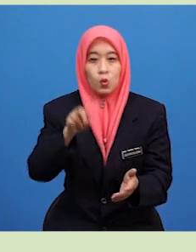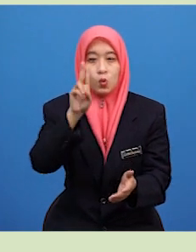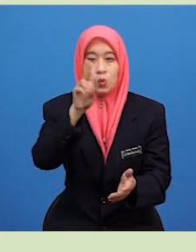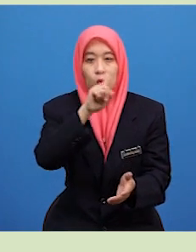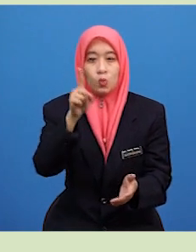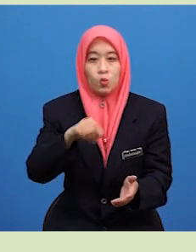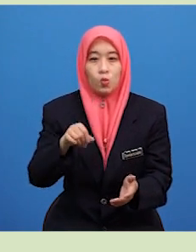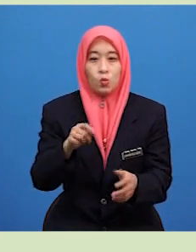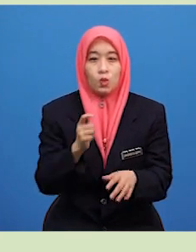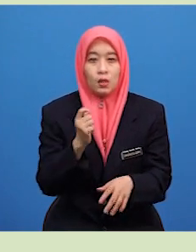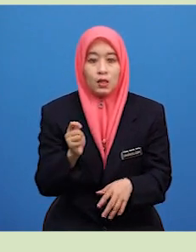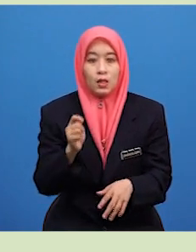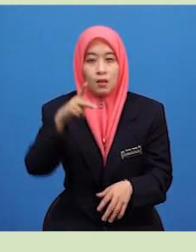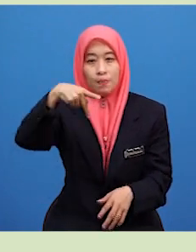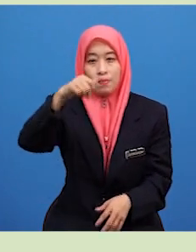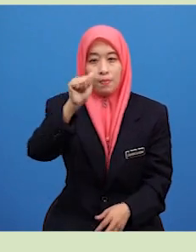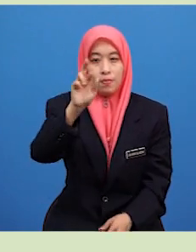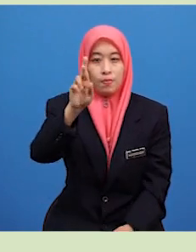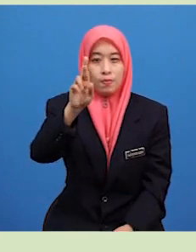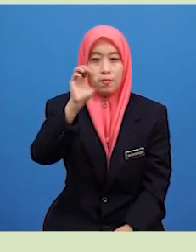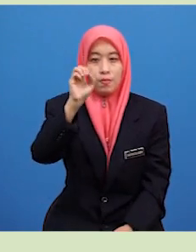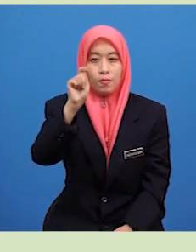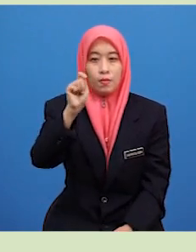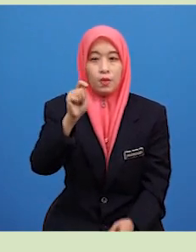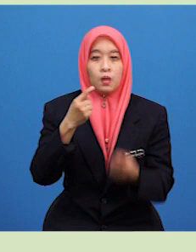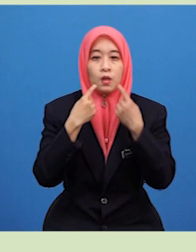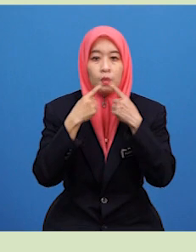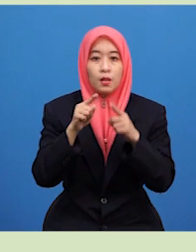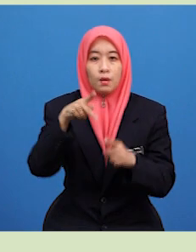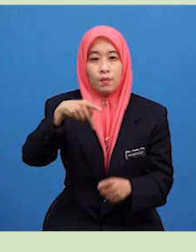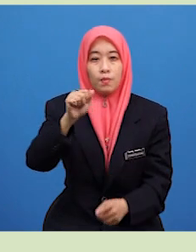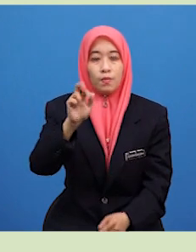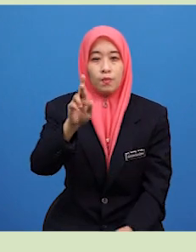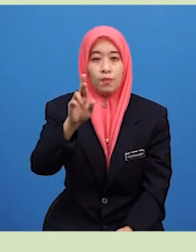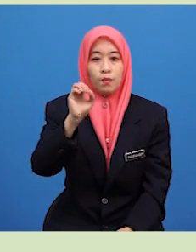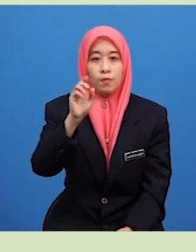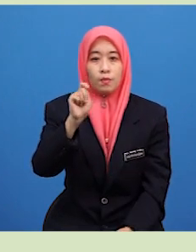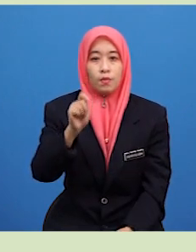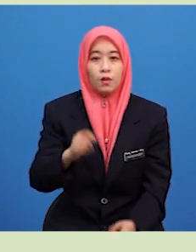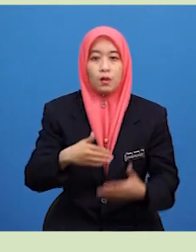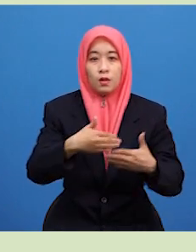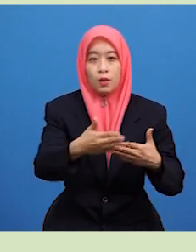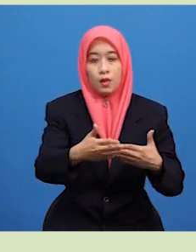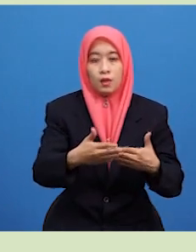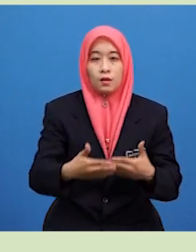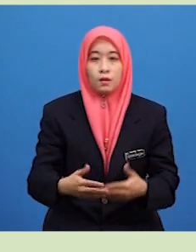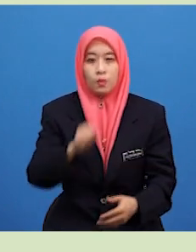The parrot. So the answer is parrot. Now, on to the next